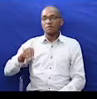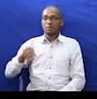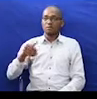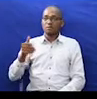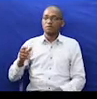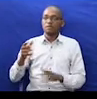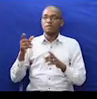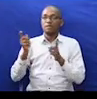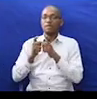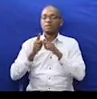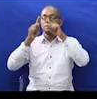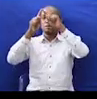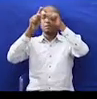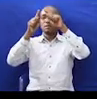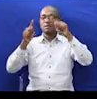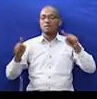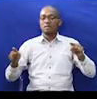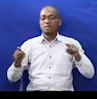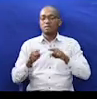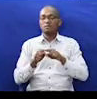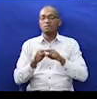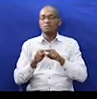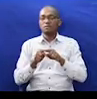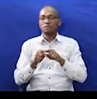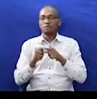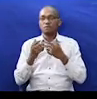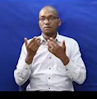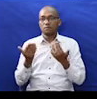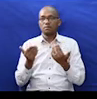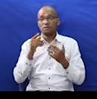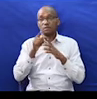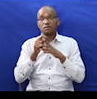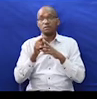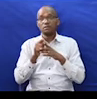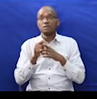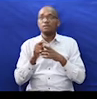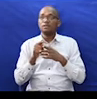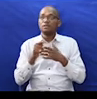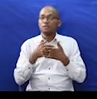And now the triangle here is formed. This